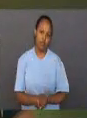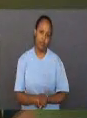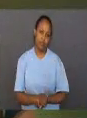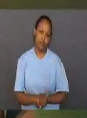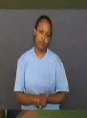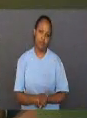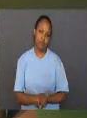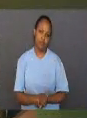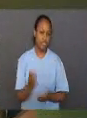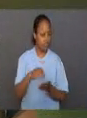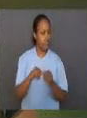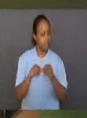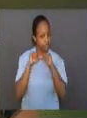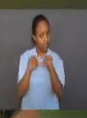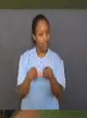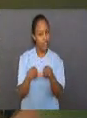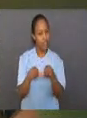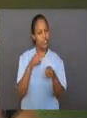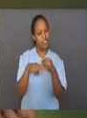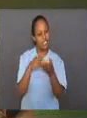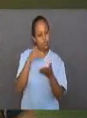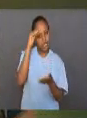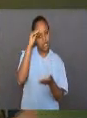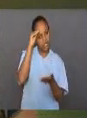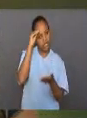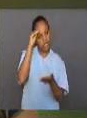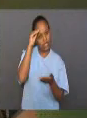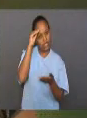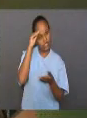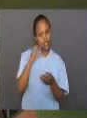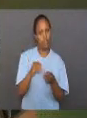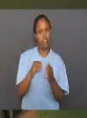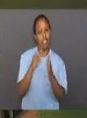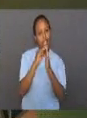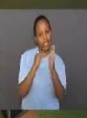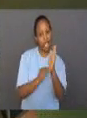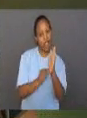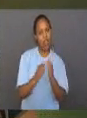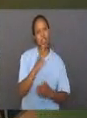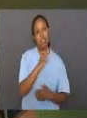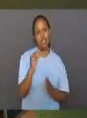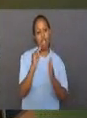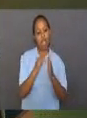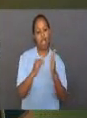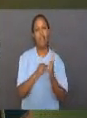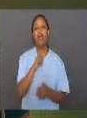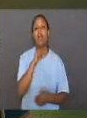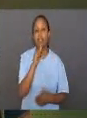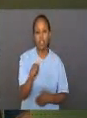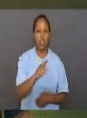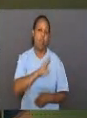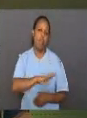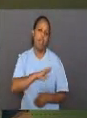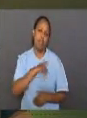Let us continue with our lesson and discuss ethical and unethical